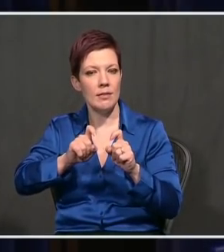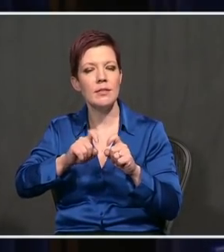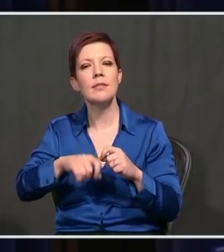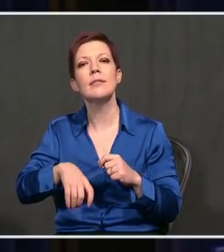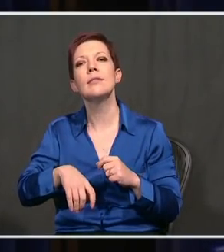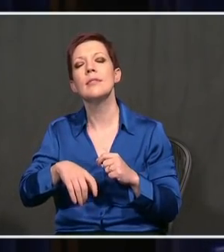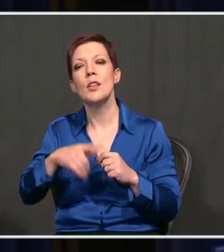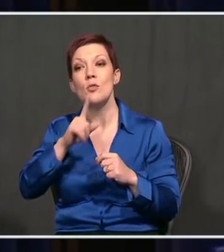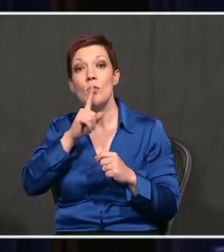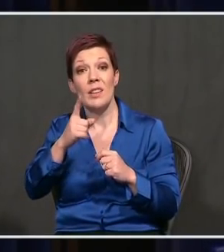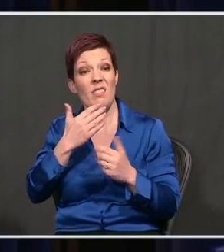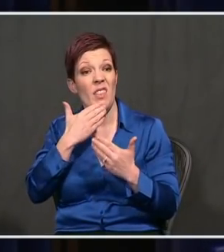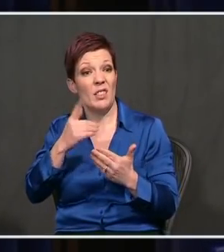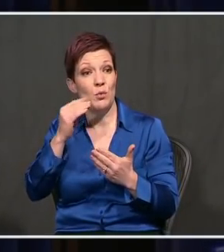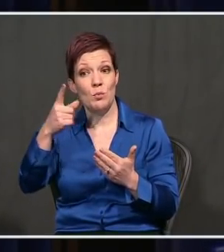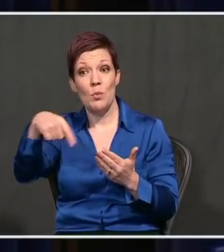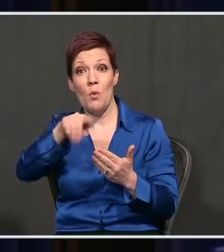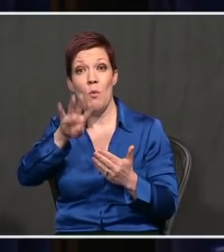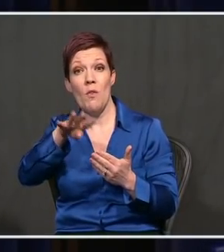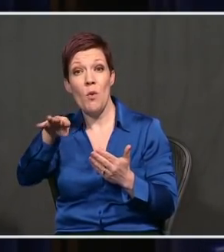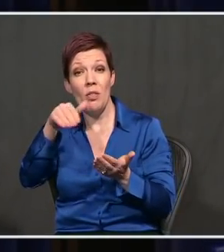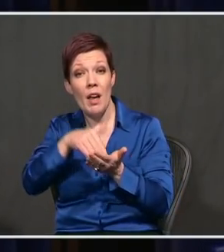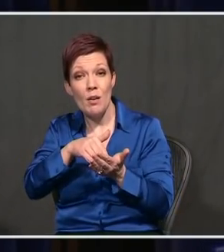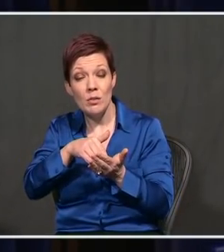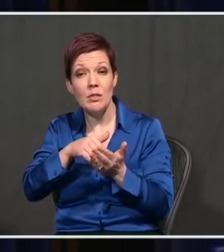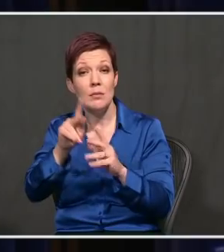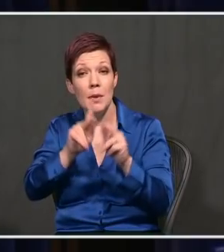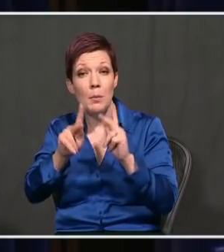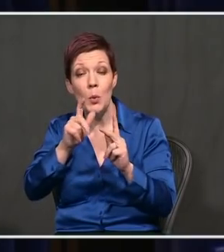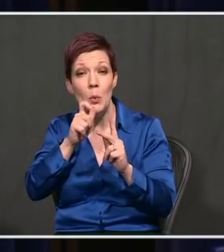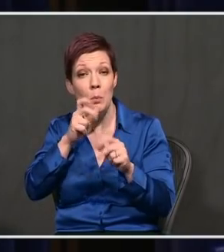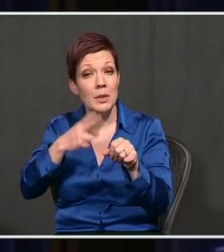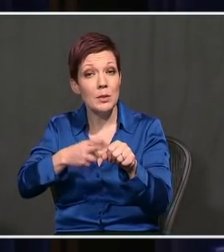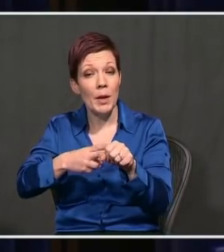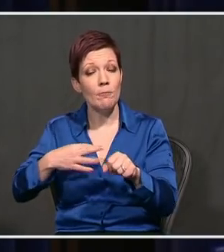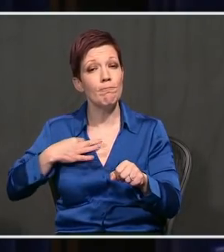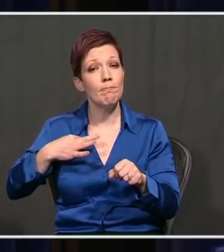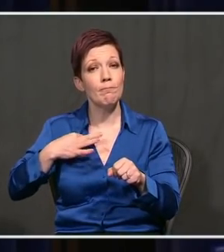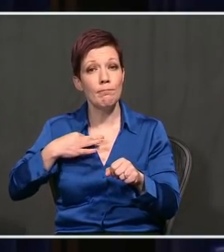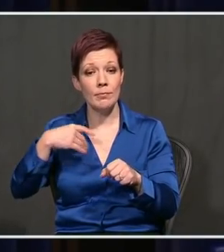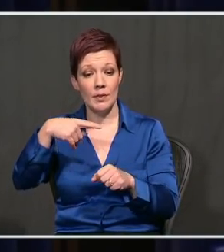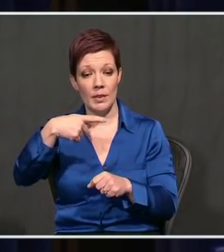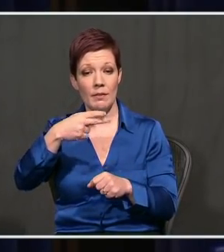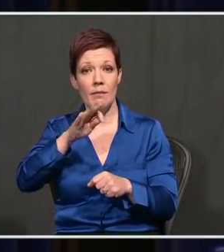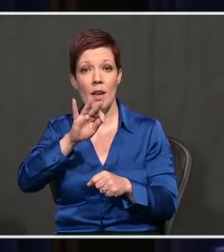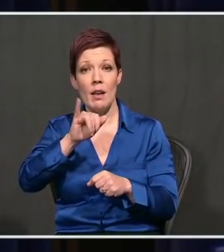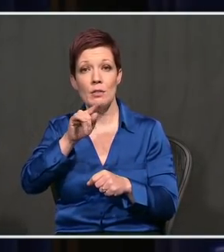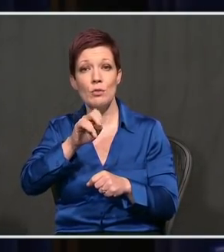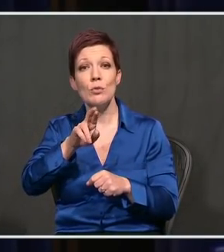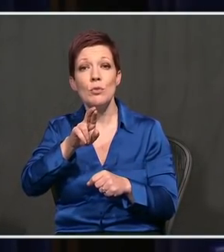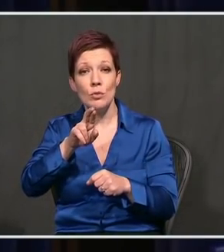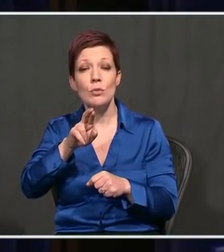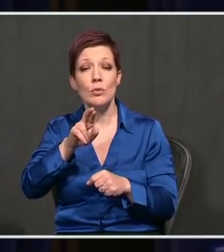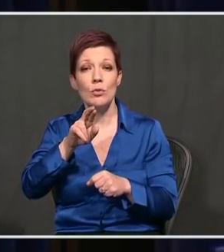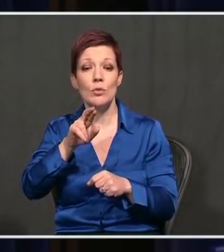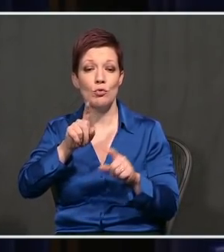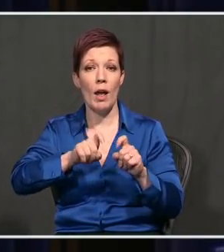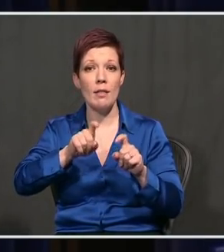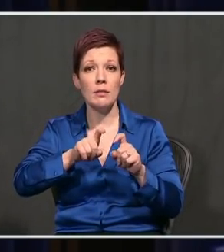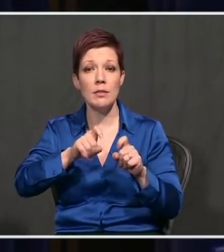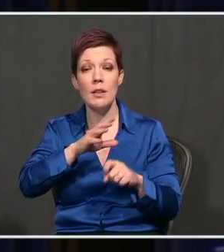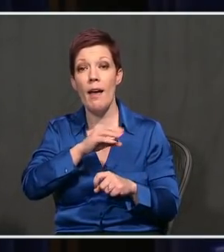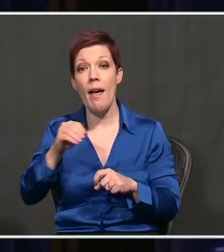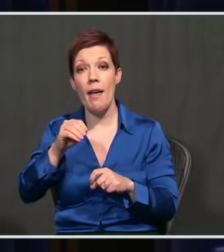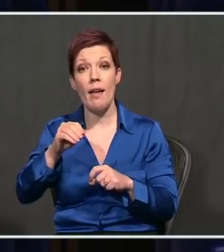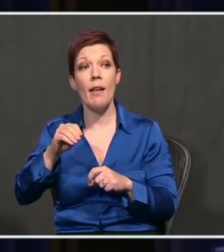the 44,000 volunteers who participated in the Pfizer trial and 30,000 volunteers who